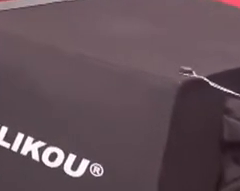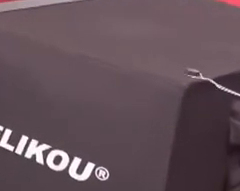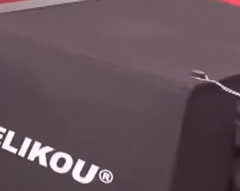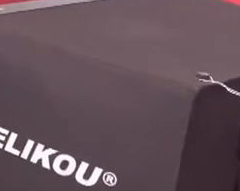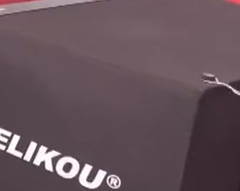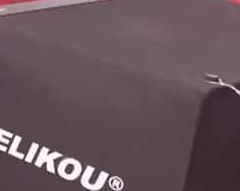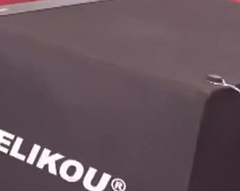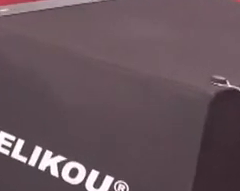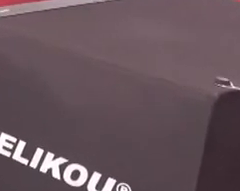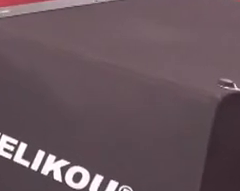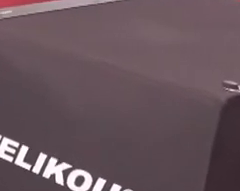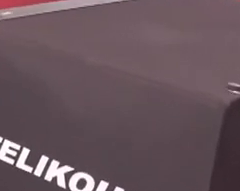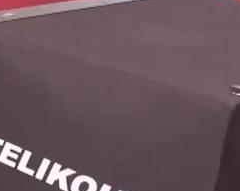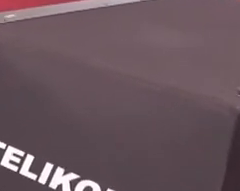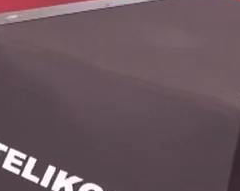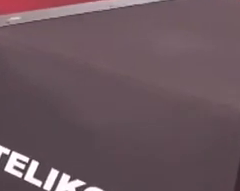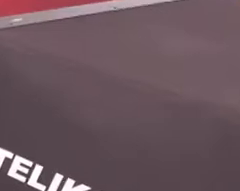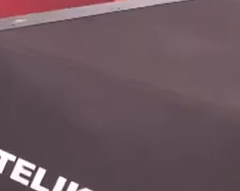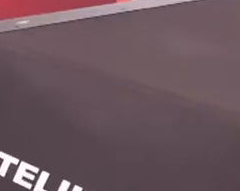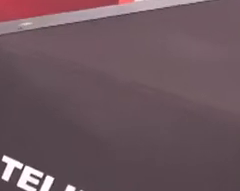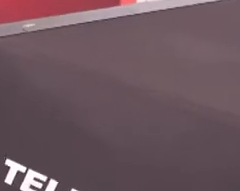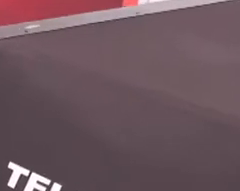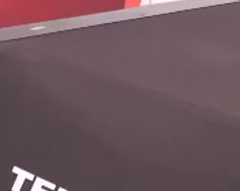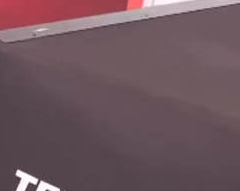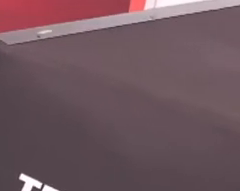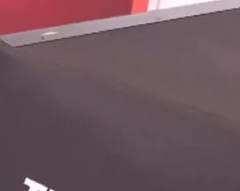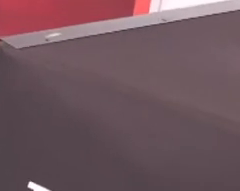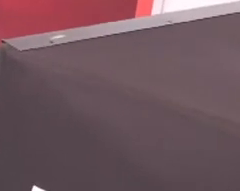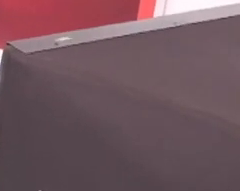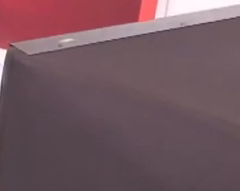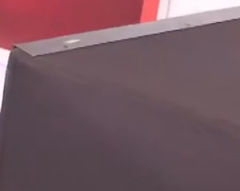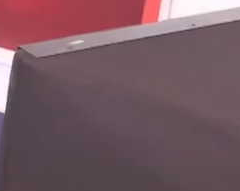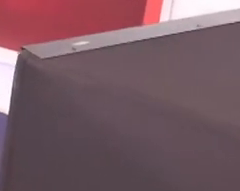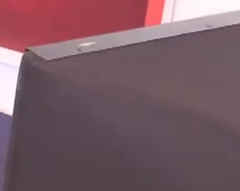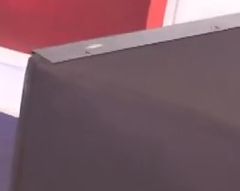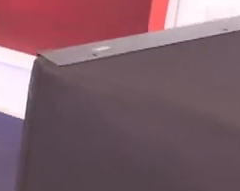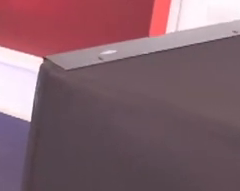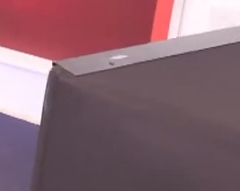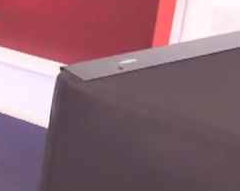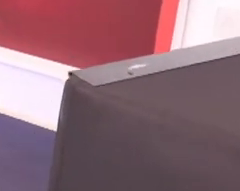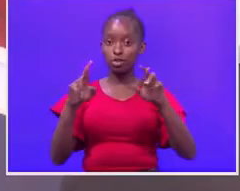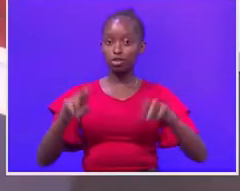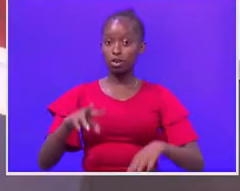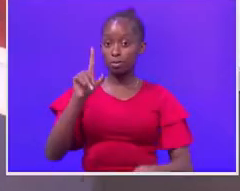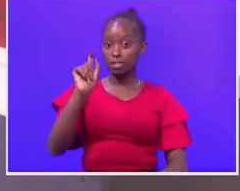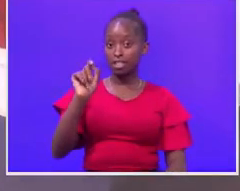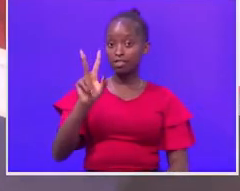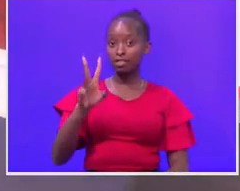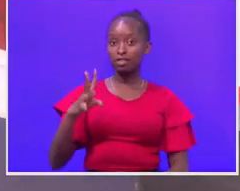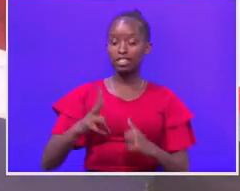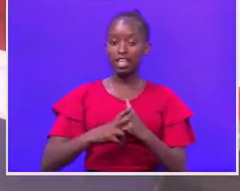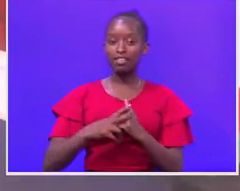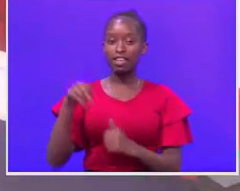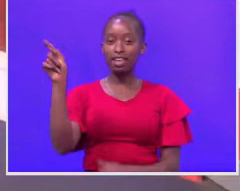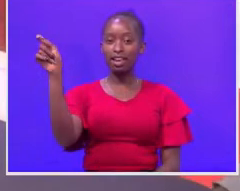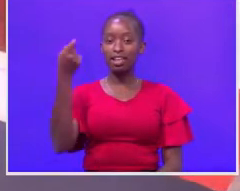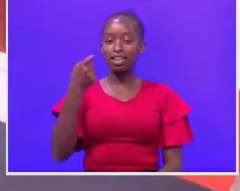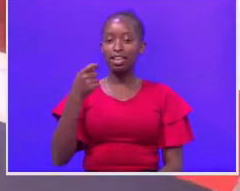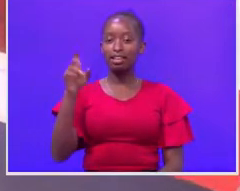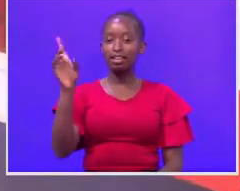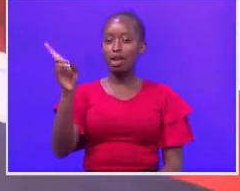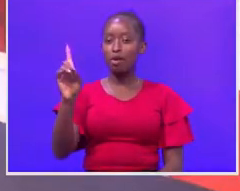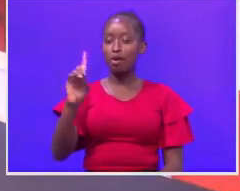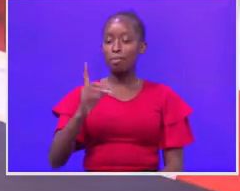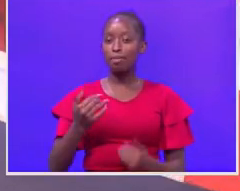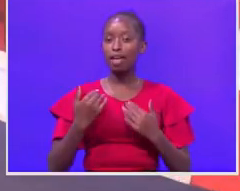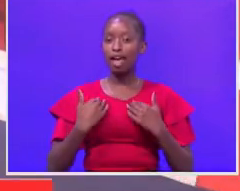From wherever you're watching us, good evening from the broadcasting headquarters of TV47 right here in Kenya's capital, Nairobi. Welcome